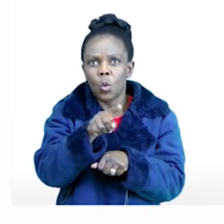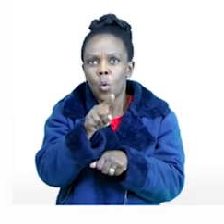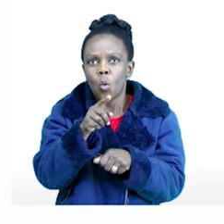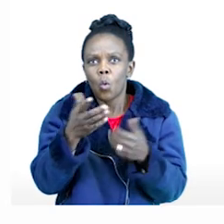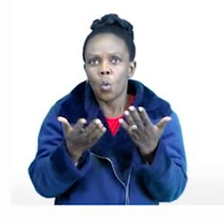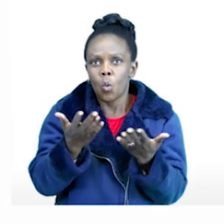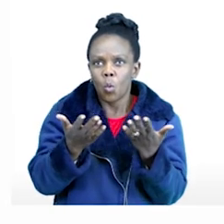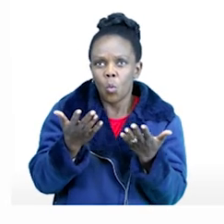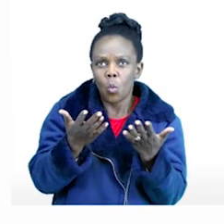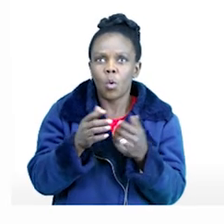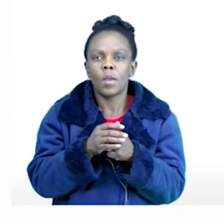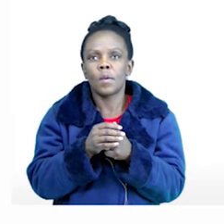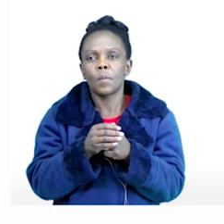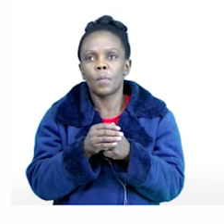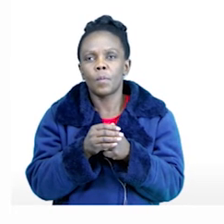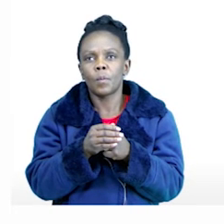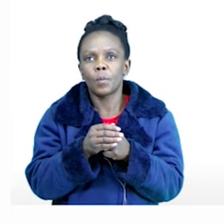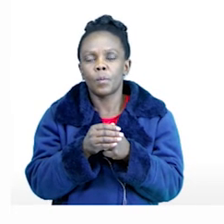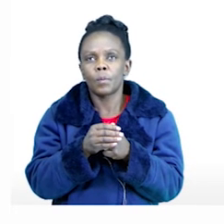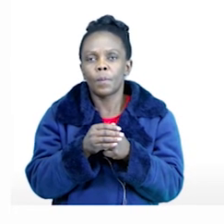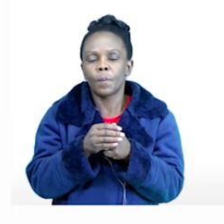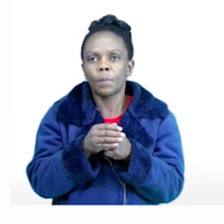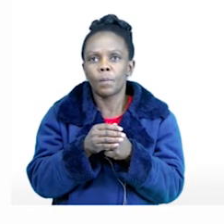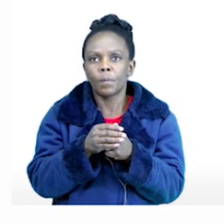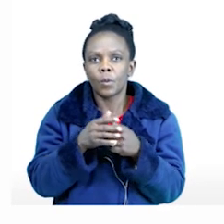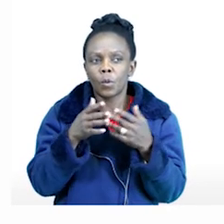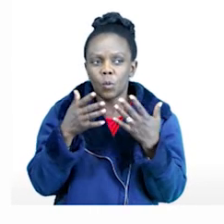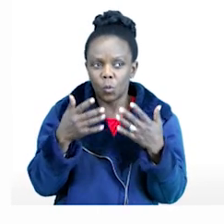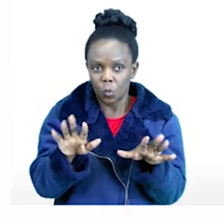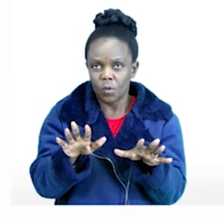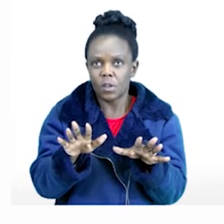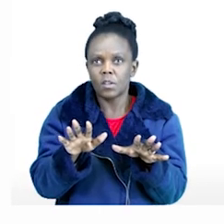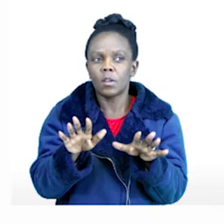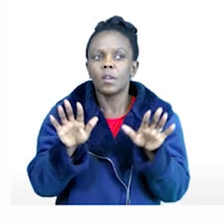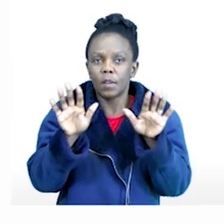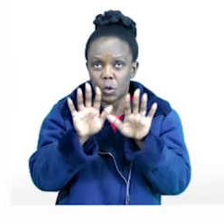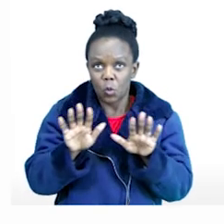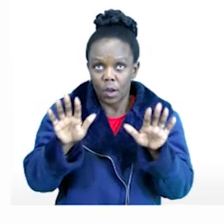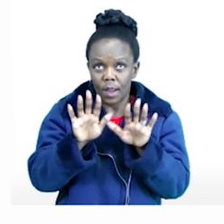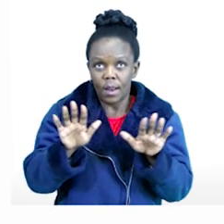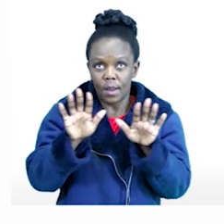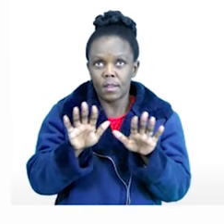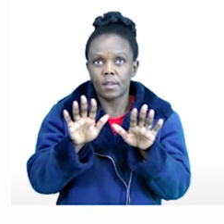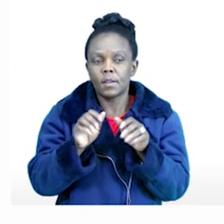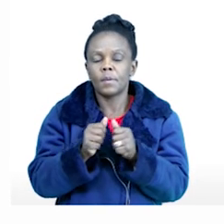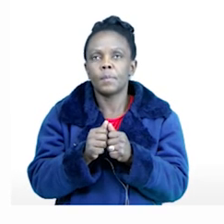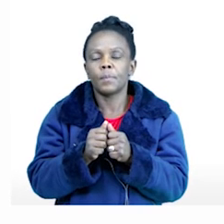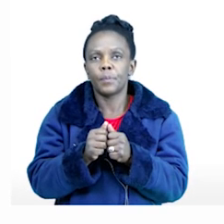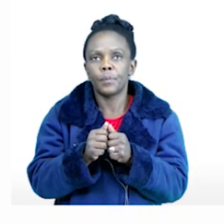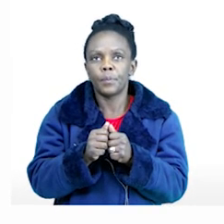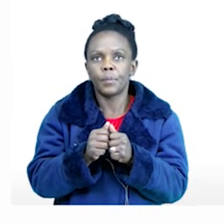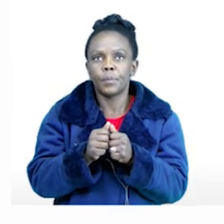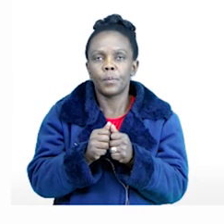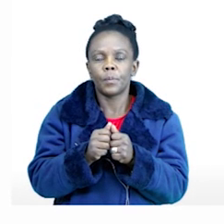color that page. And remember, when you are tracing with your pencil, it's also very important not to lift